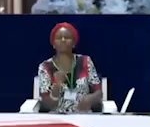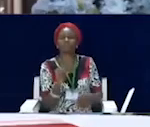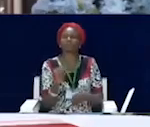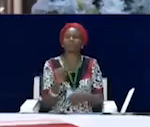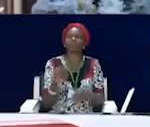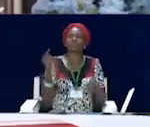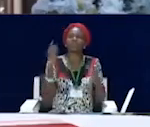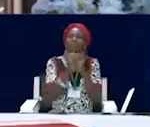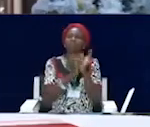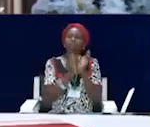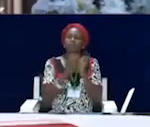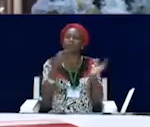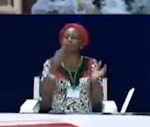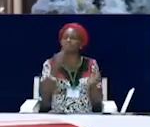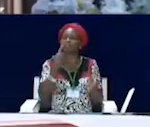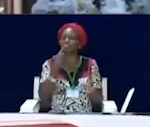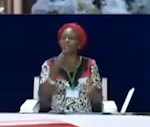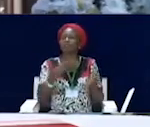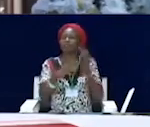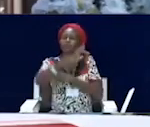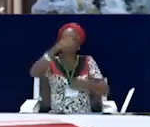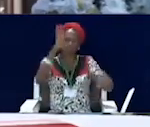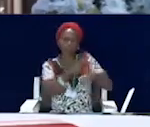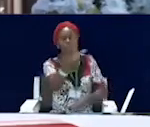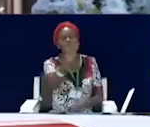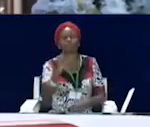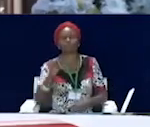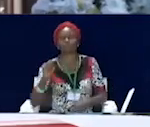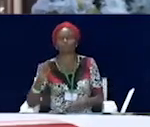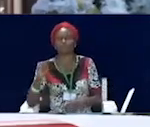The Bible says God touched him.